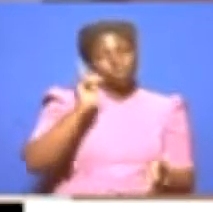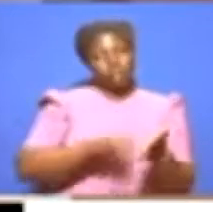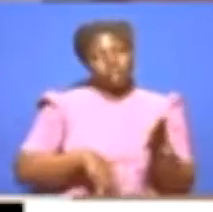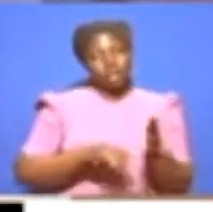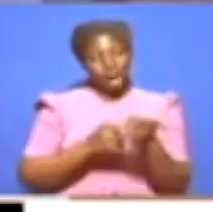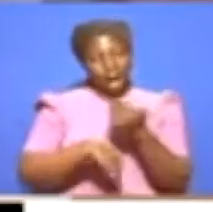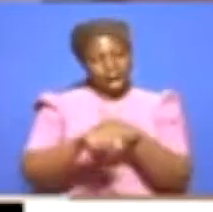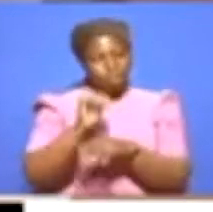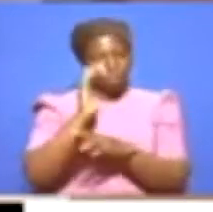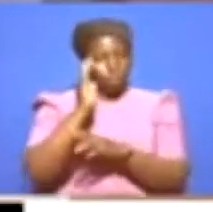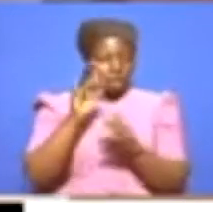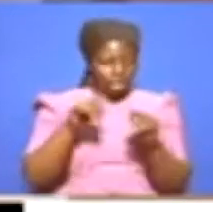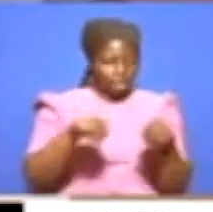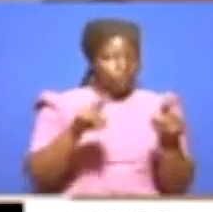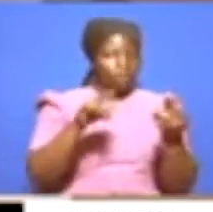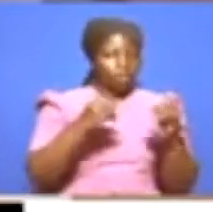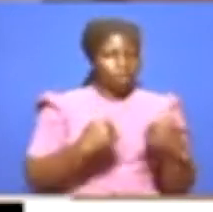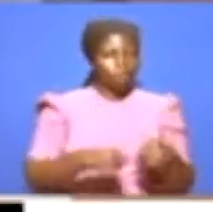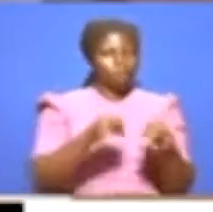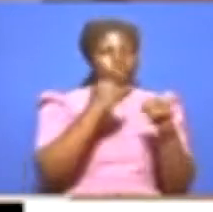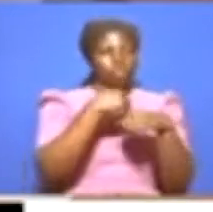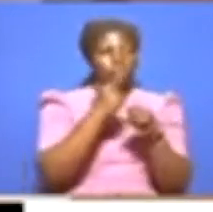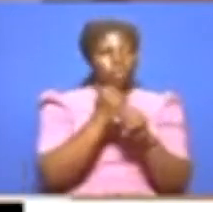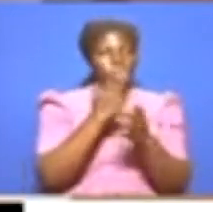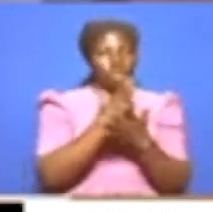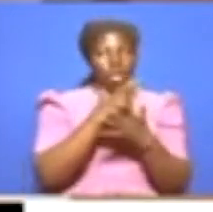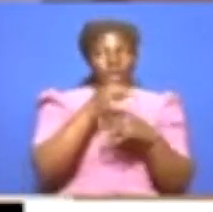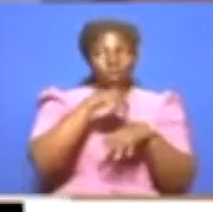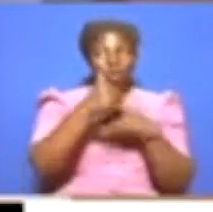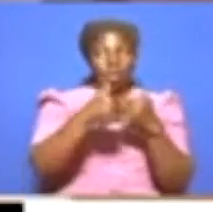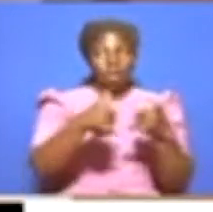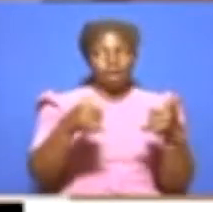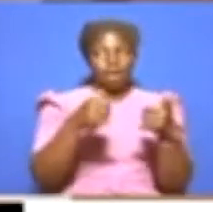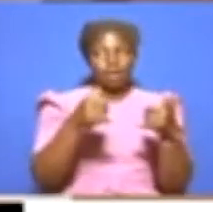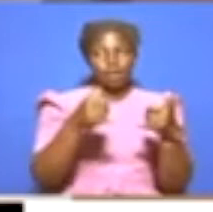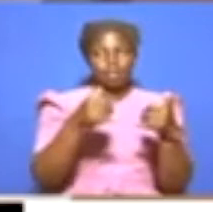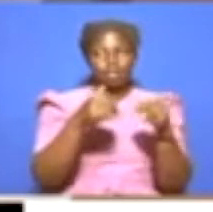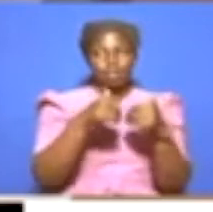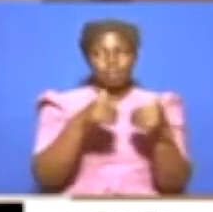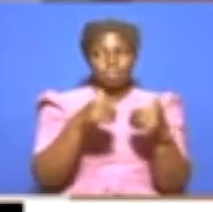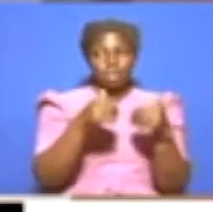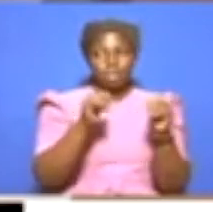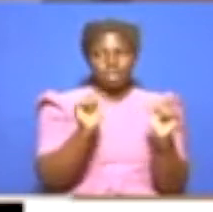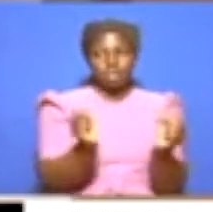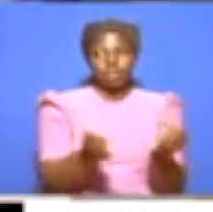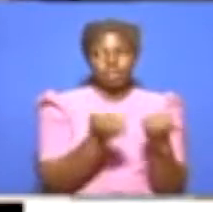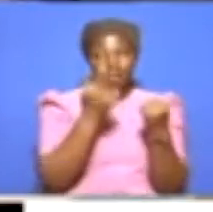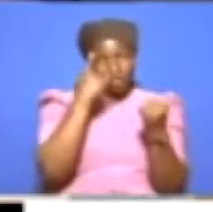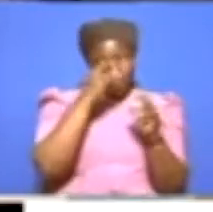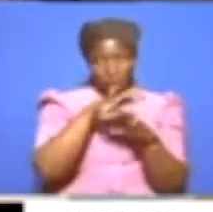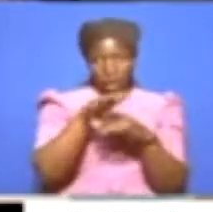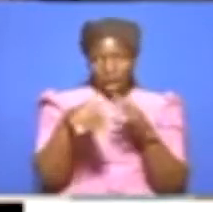so as to make the online safe, the online space safe for all. Alex?